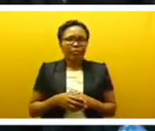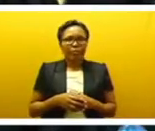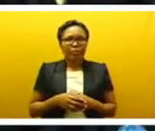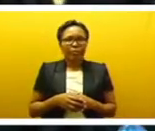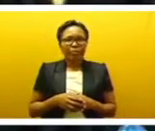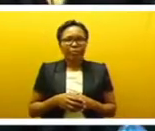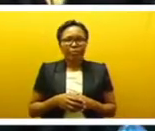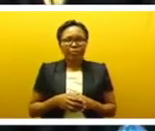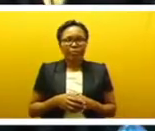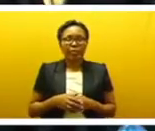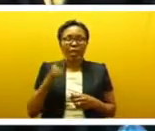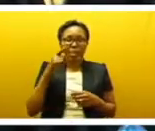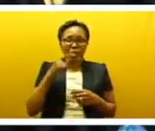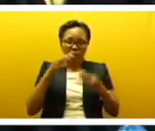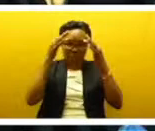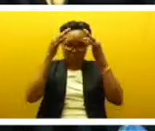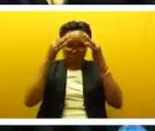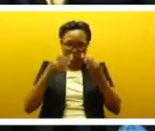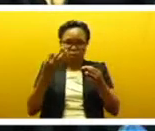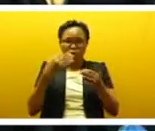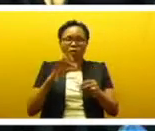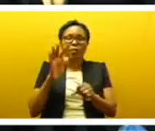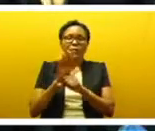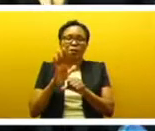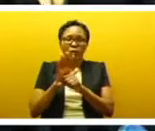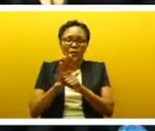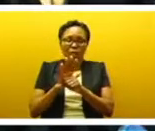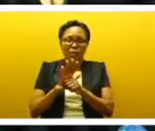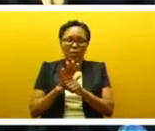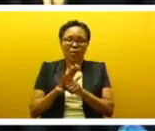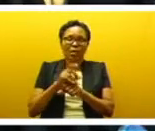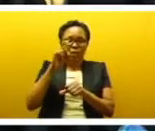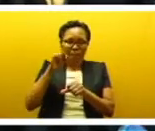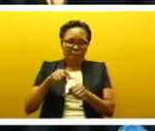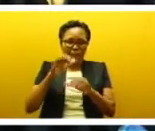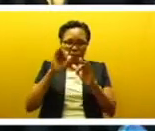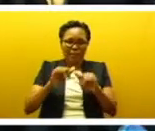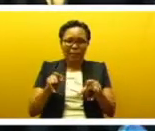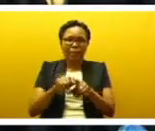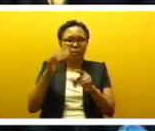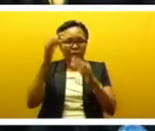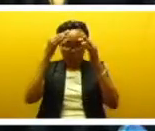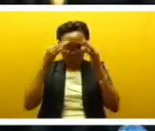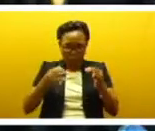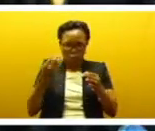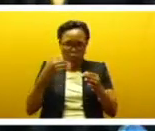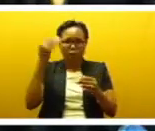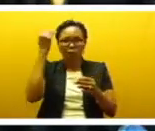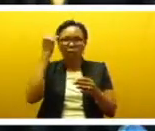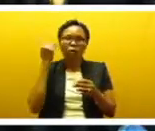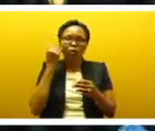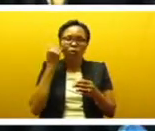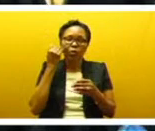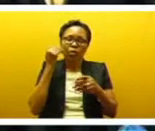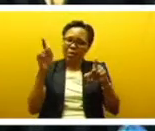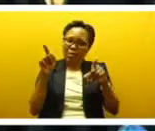it is the decision of the majority that must be the decision of the court. And similarly to the Iebc, as